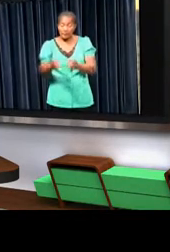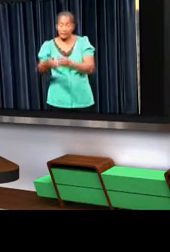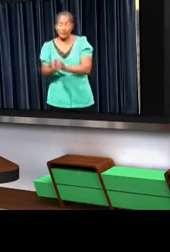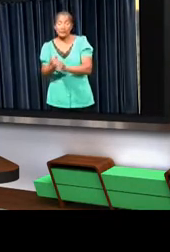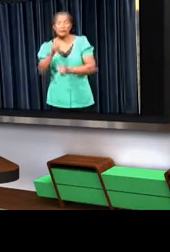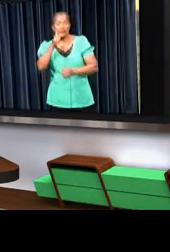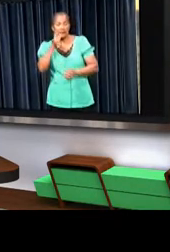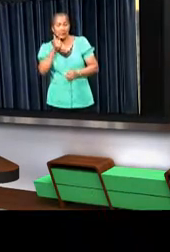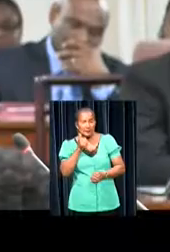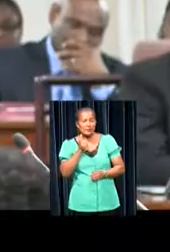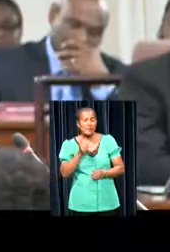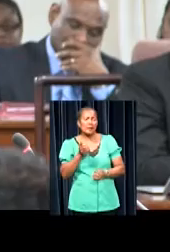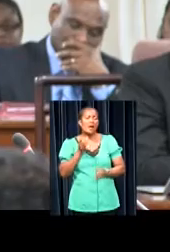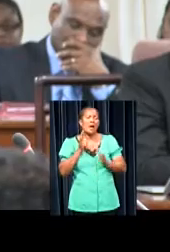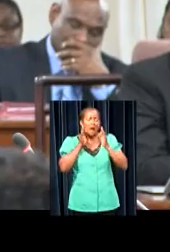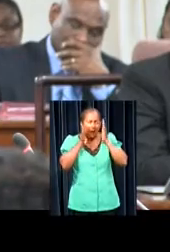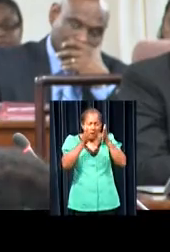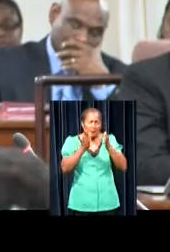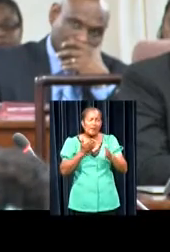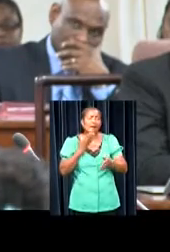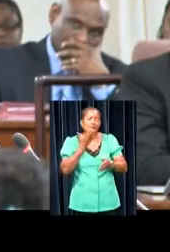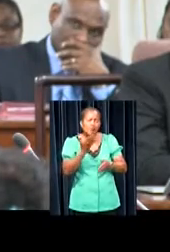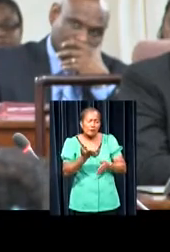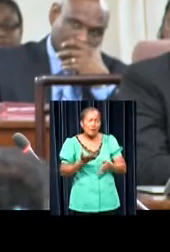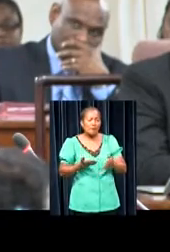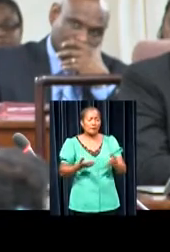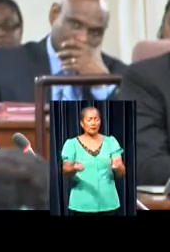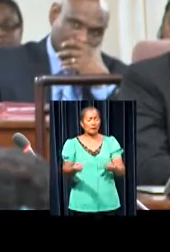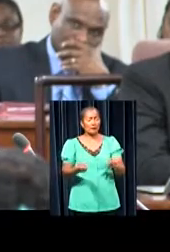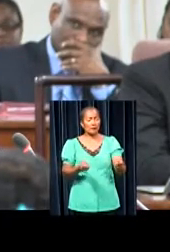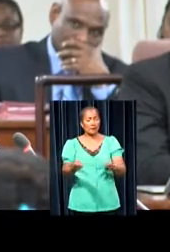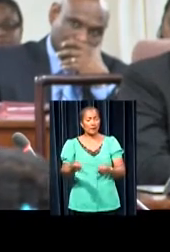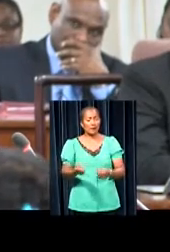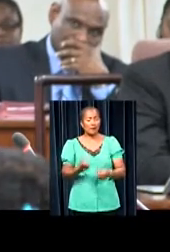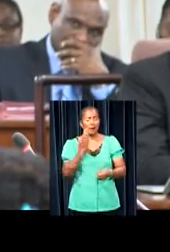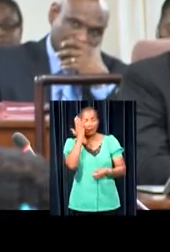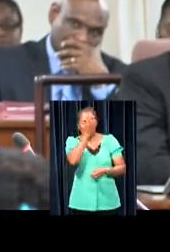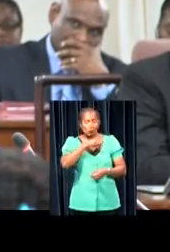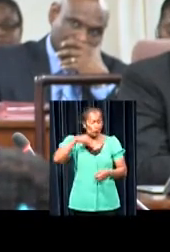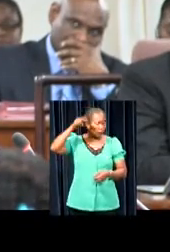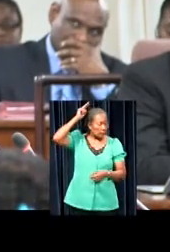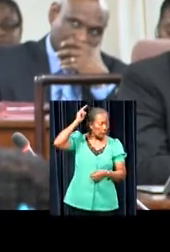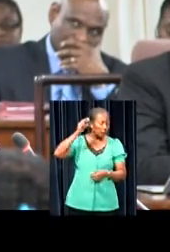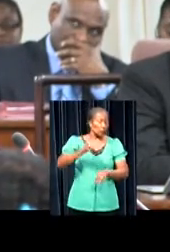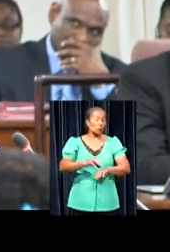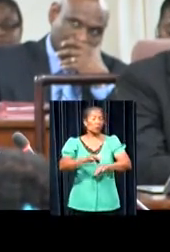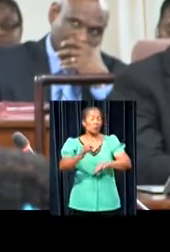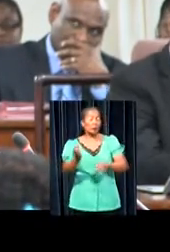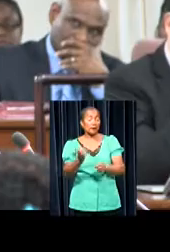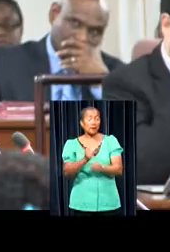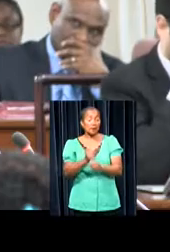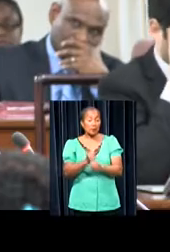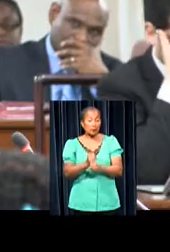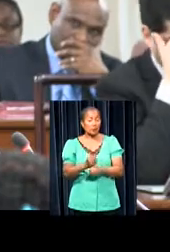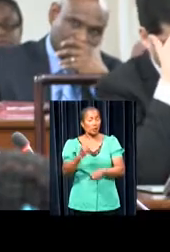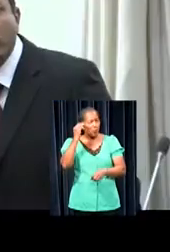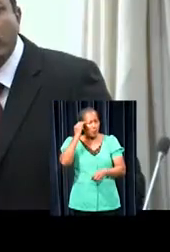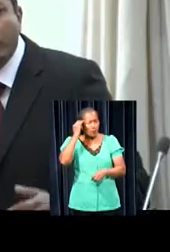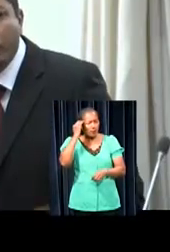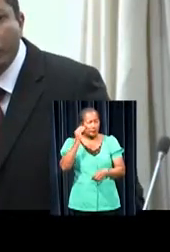Various fractions yesterday requested urgent attention from the government. The Surinamese health services have